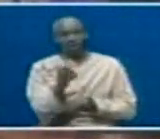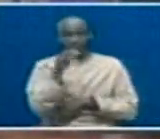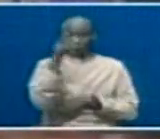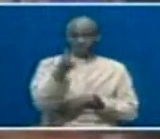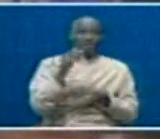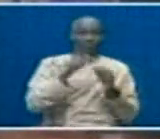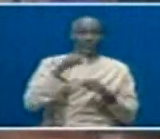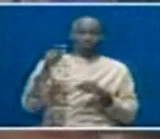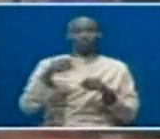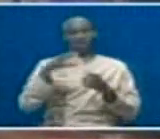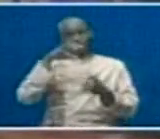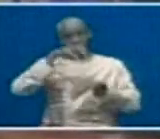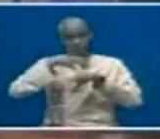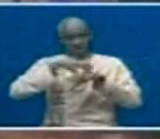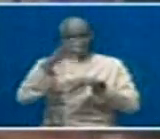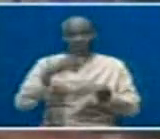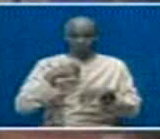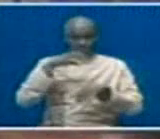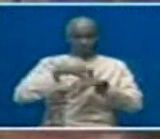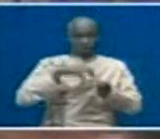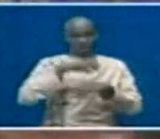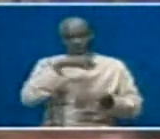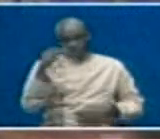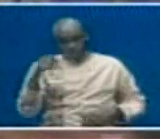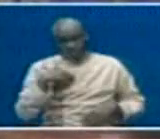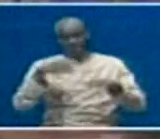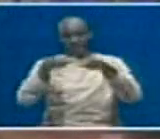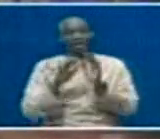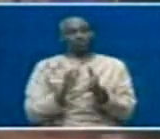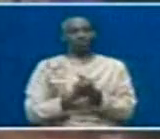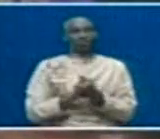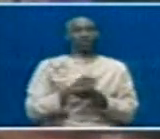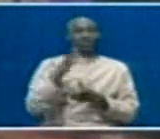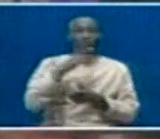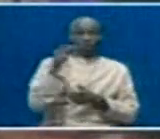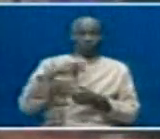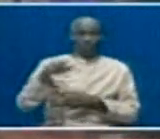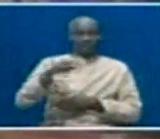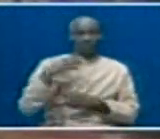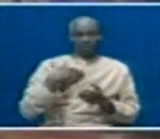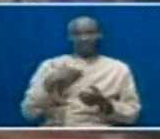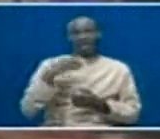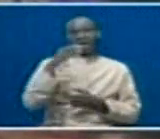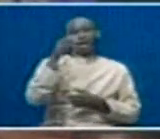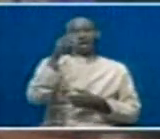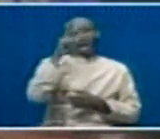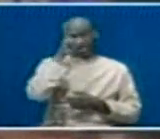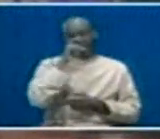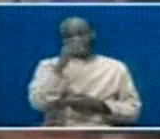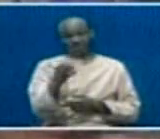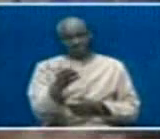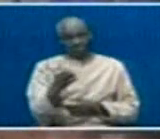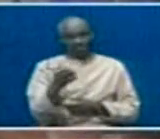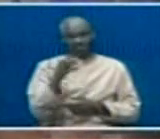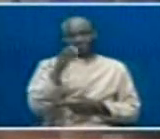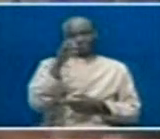we're going to take him to the mosque. And from the mosque, we're going to take him to the burial. Then we're going to go to a place called the Aga Khan, something where